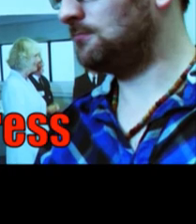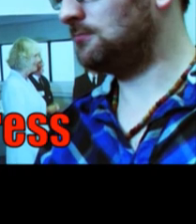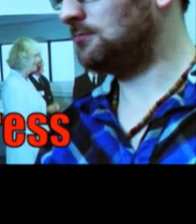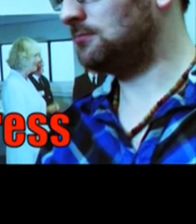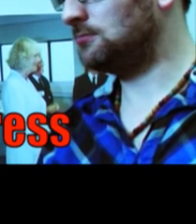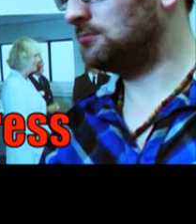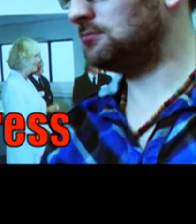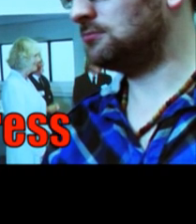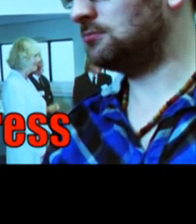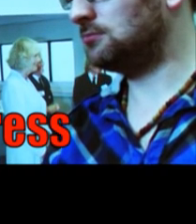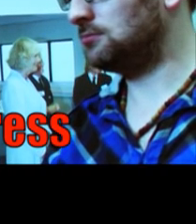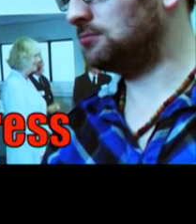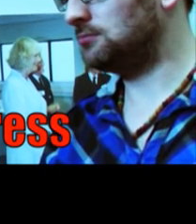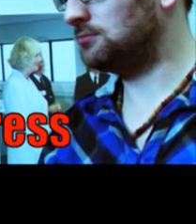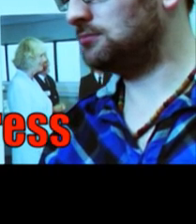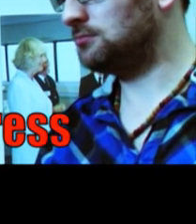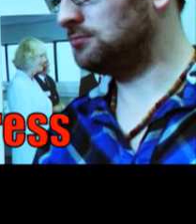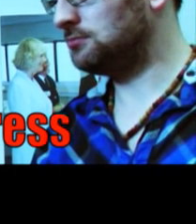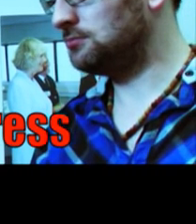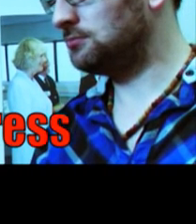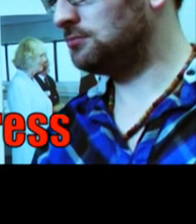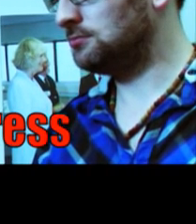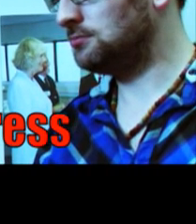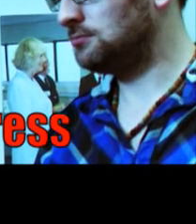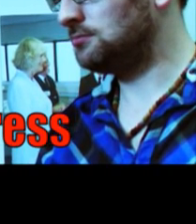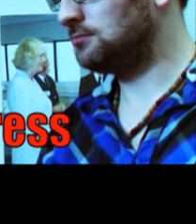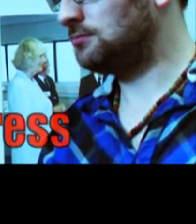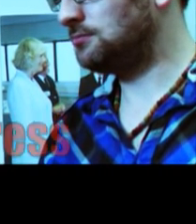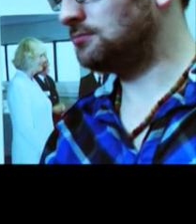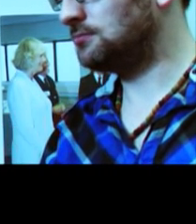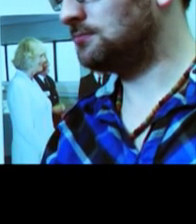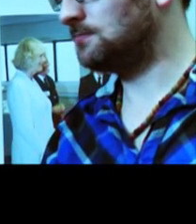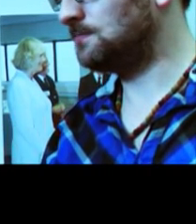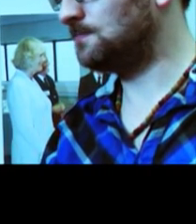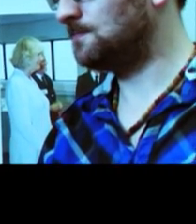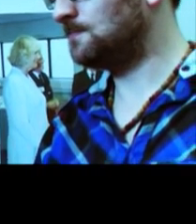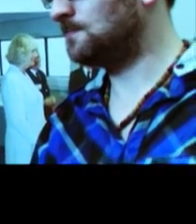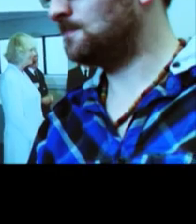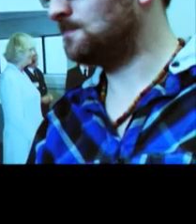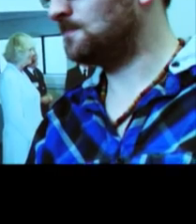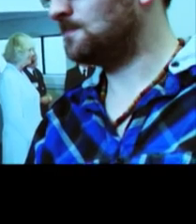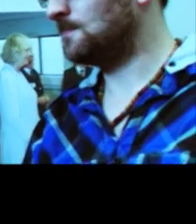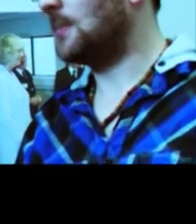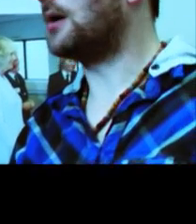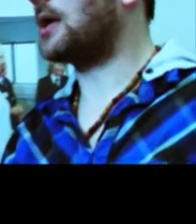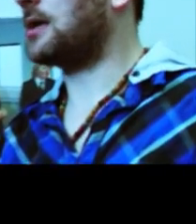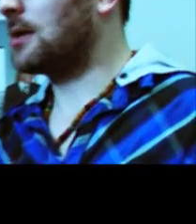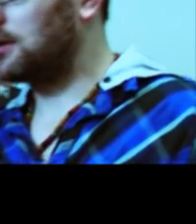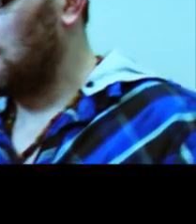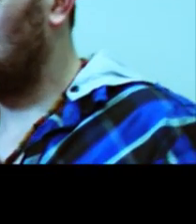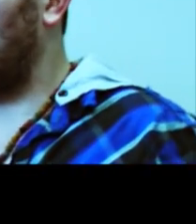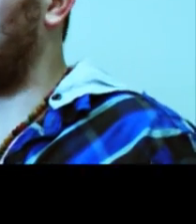out the address and where you are before passing the call, because it can save valuable seconds in us dealing with the incident.